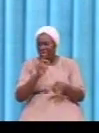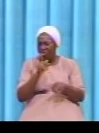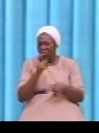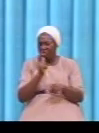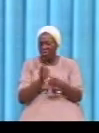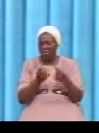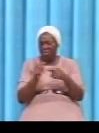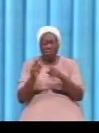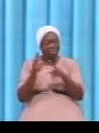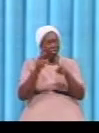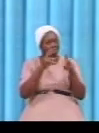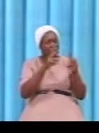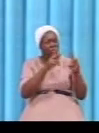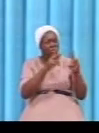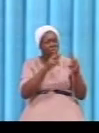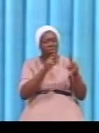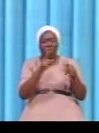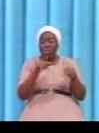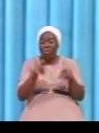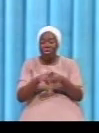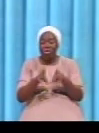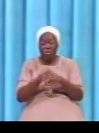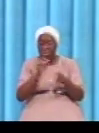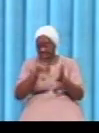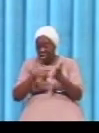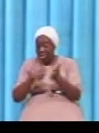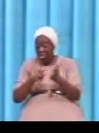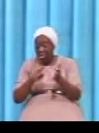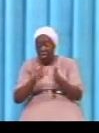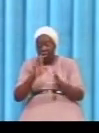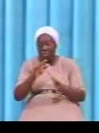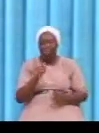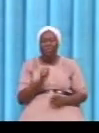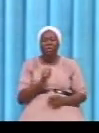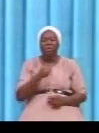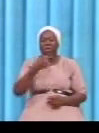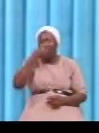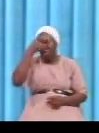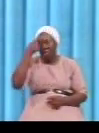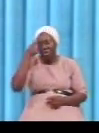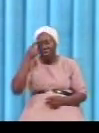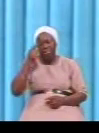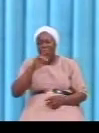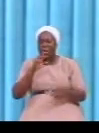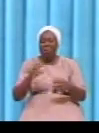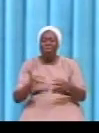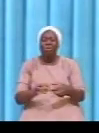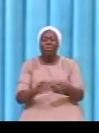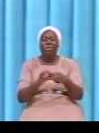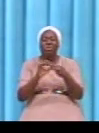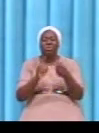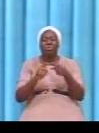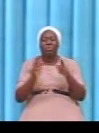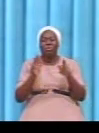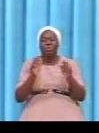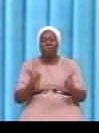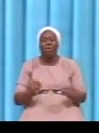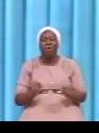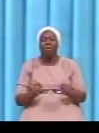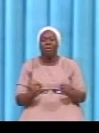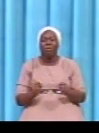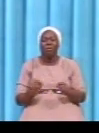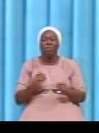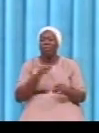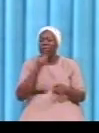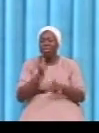spectator. You should be shaking yourself because you are connected to the power. But instead of doing that, we begin to